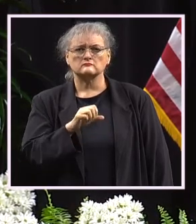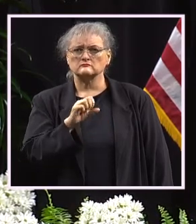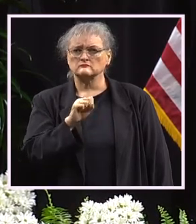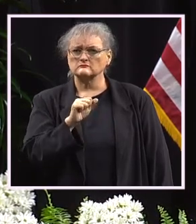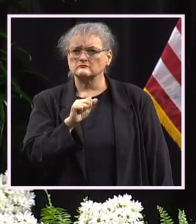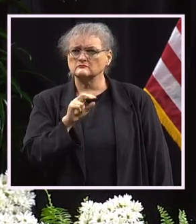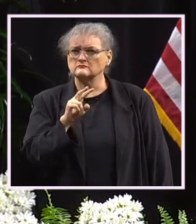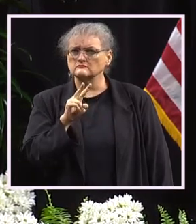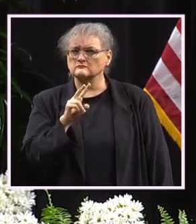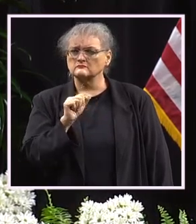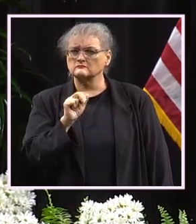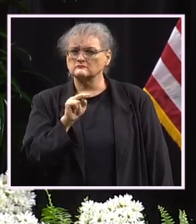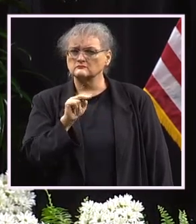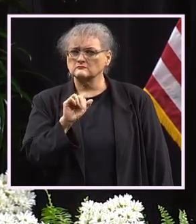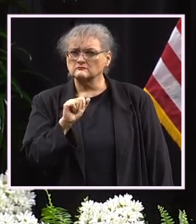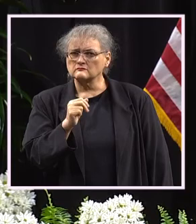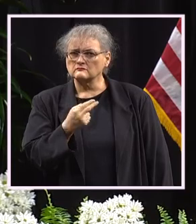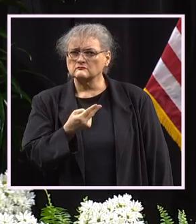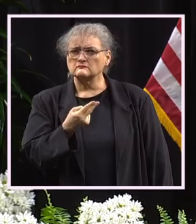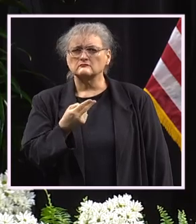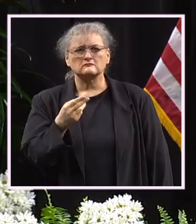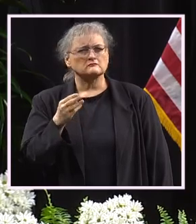Savannah G. Vipon.